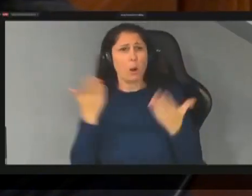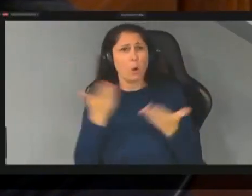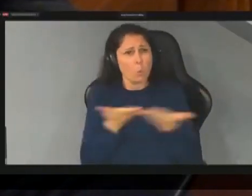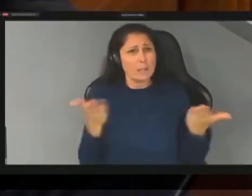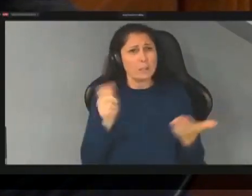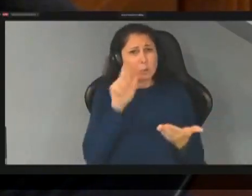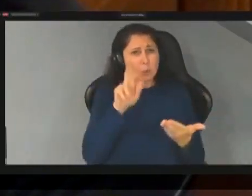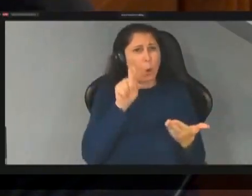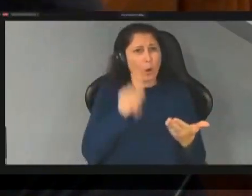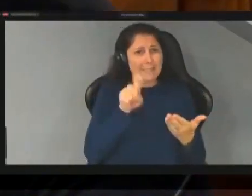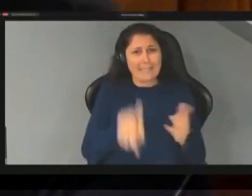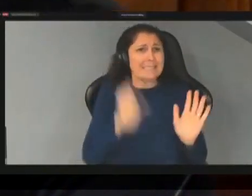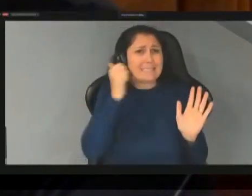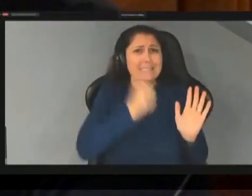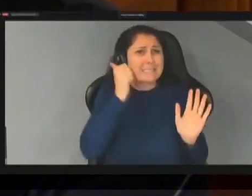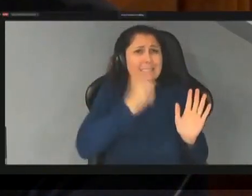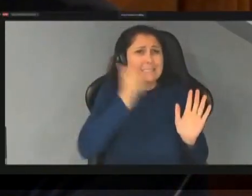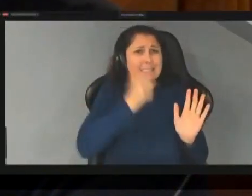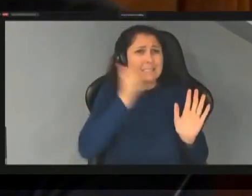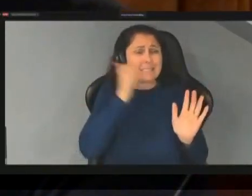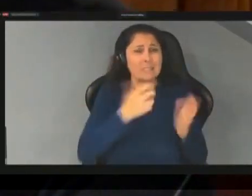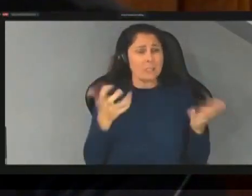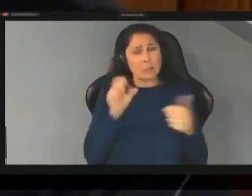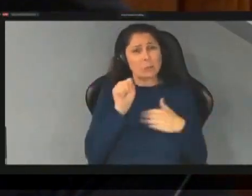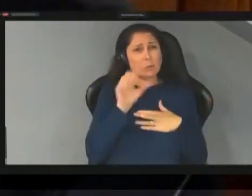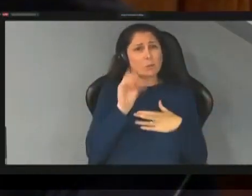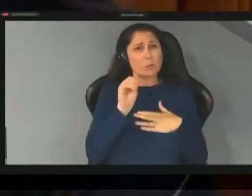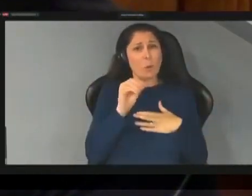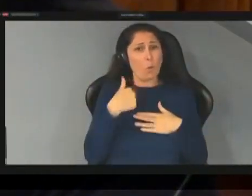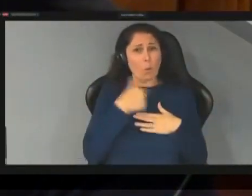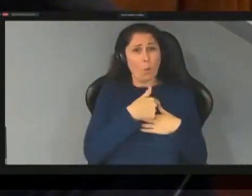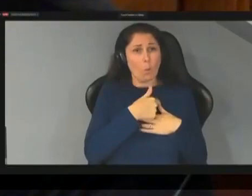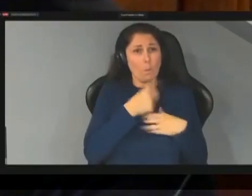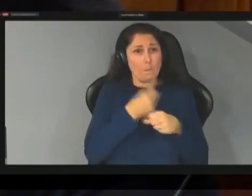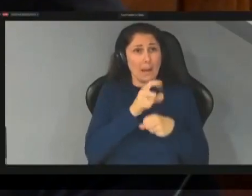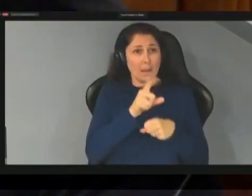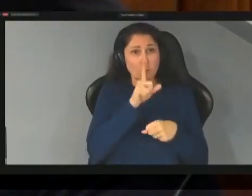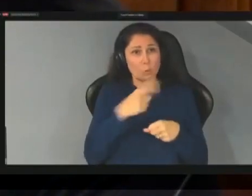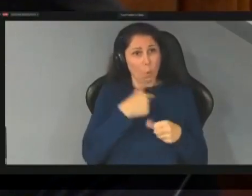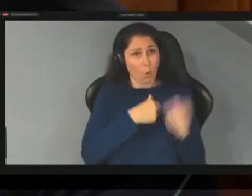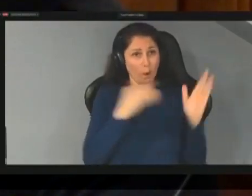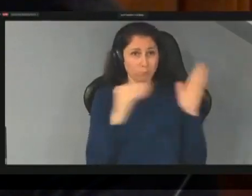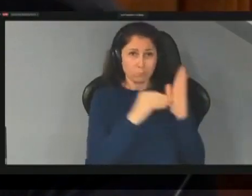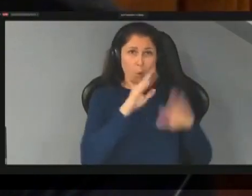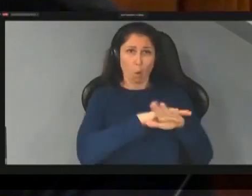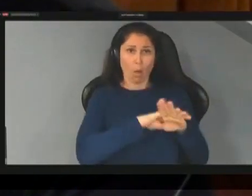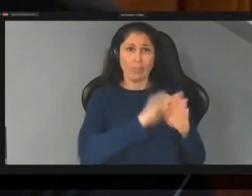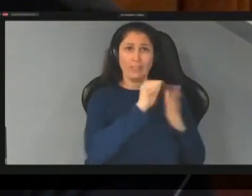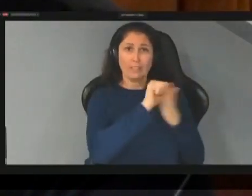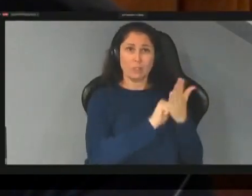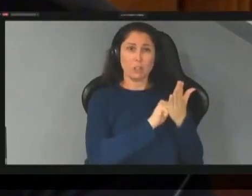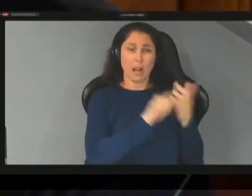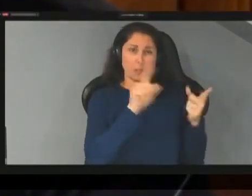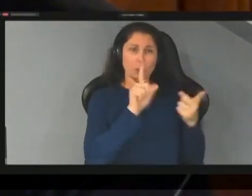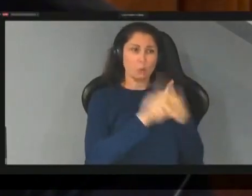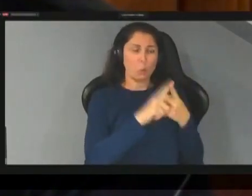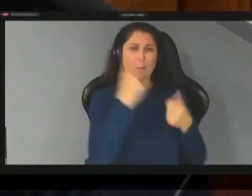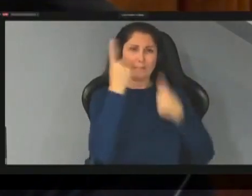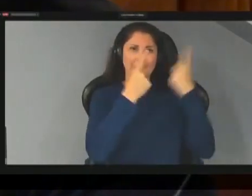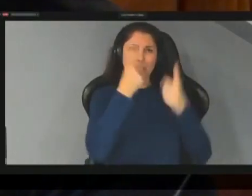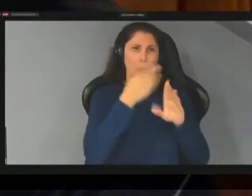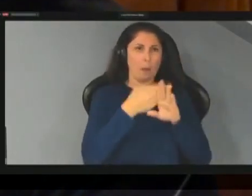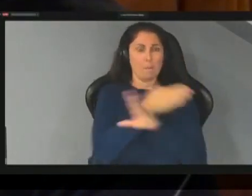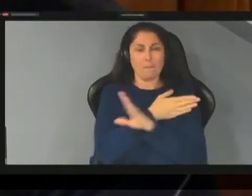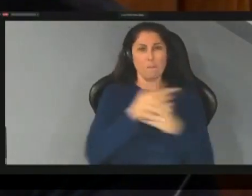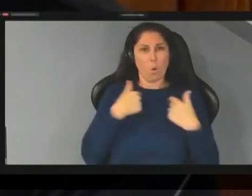daily basis. So let's make sure that we put that on the agenda of things to consider before we start seeding,